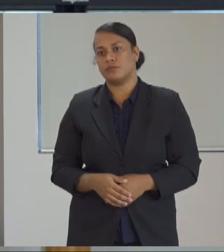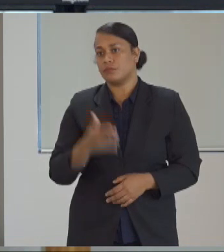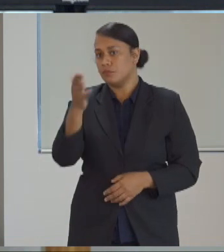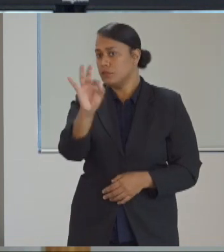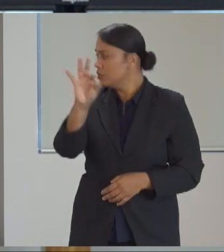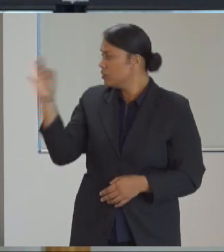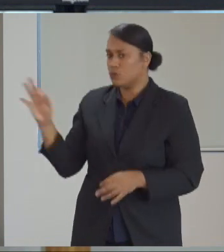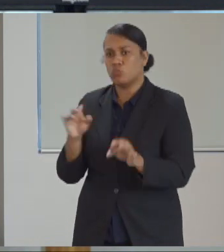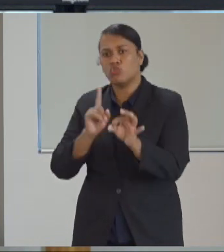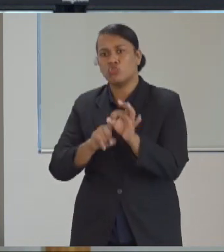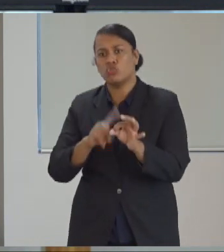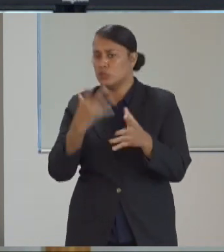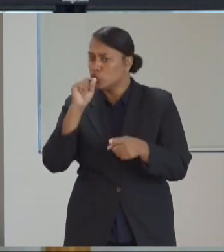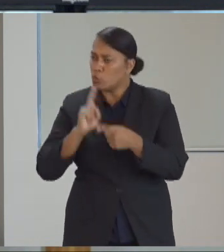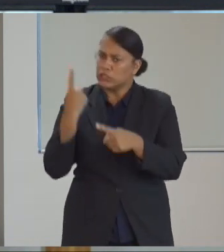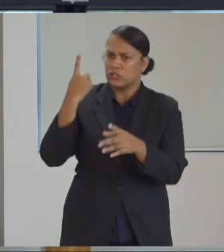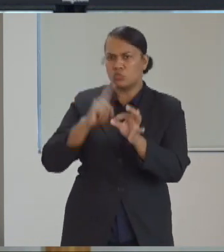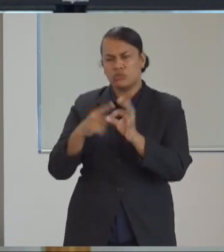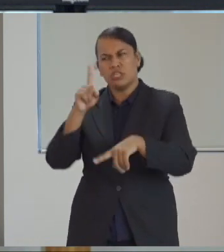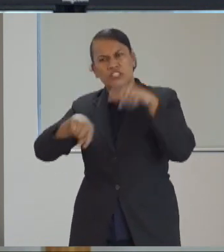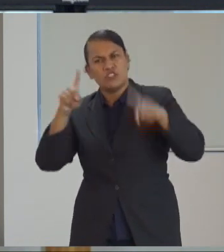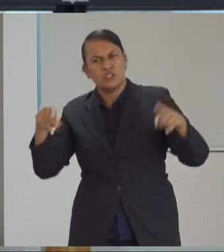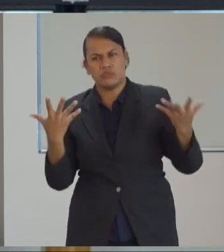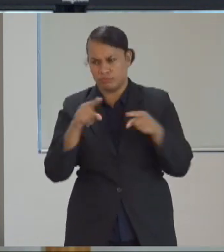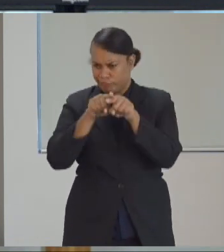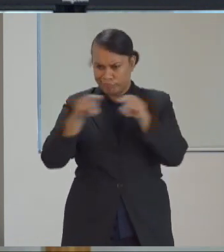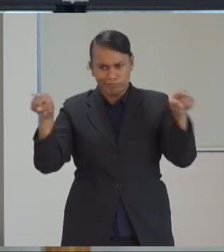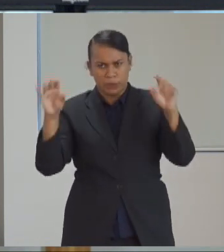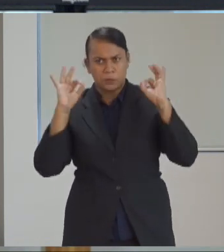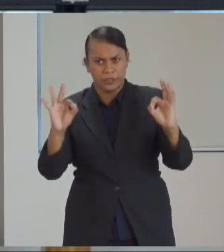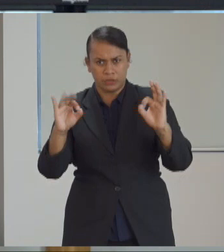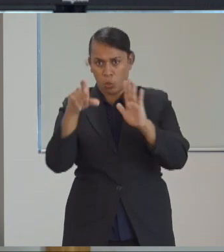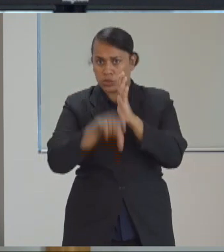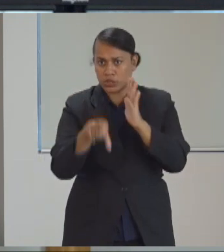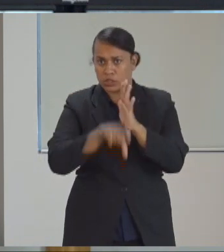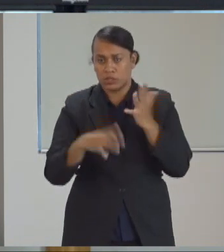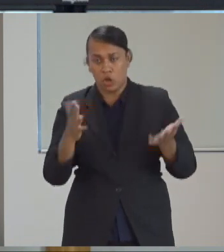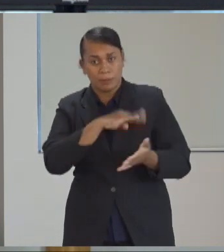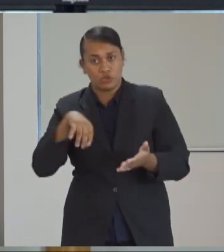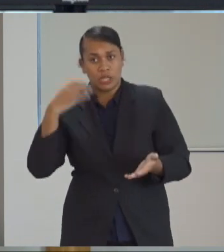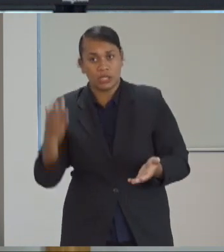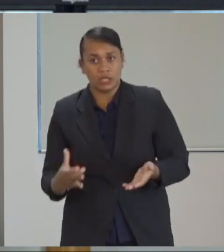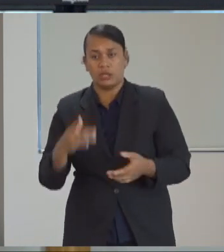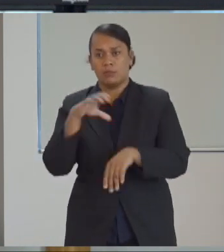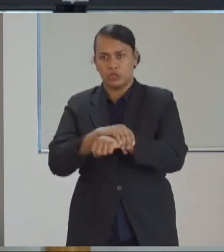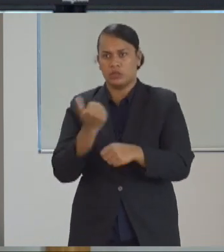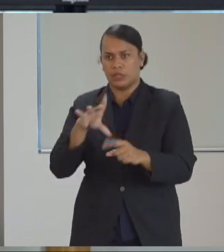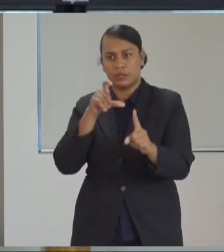quickly the appeal Well, we hope to do that extremely quickly and have an expeditious approach to it. So the Commissioner of Police, we understand, is talking to the